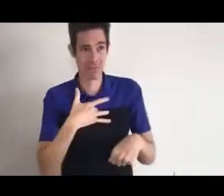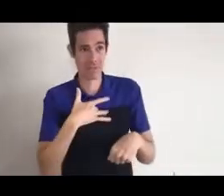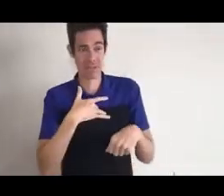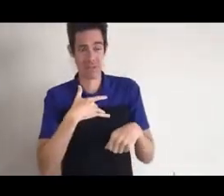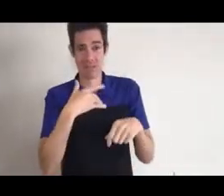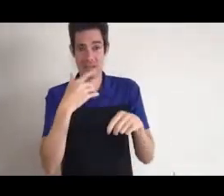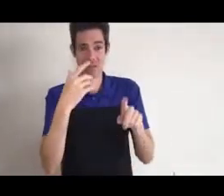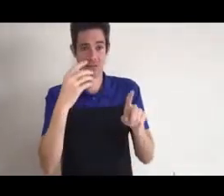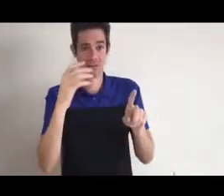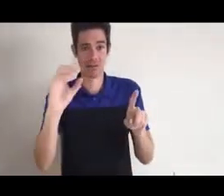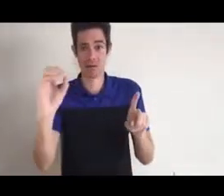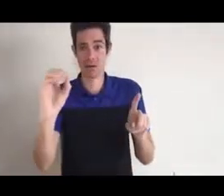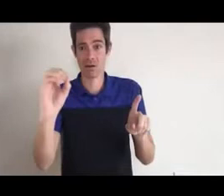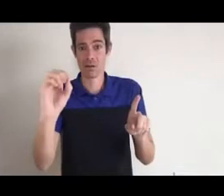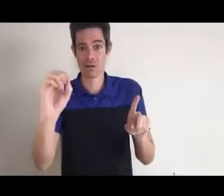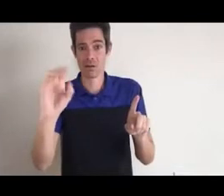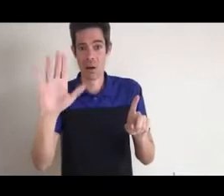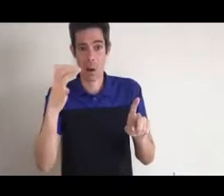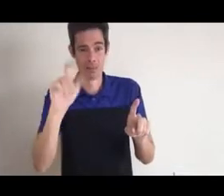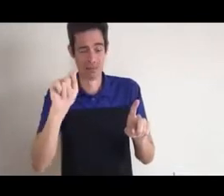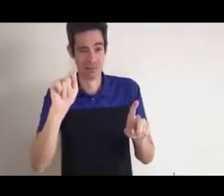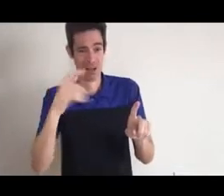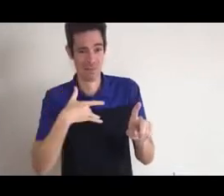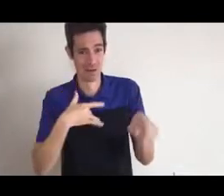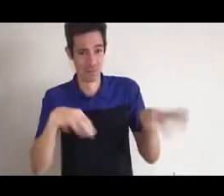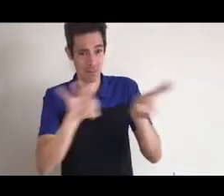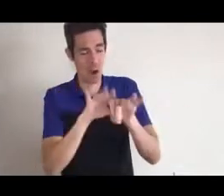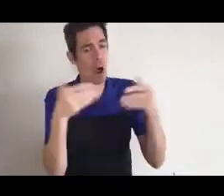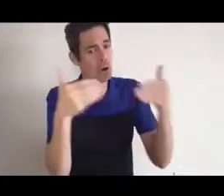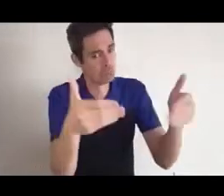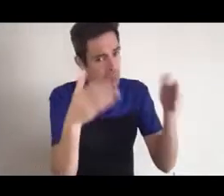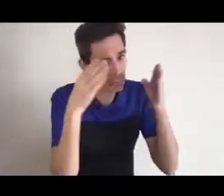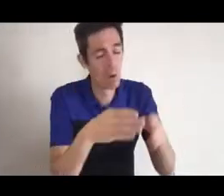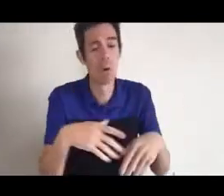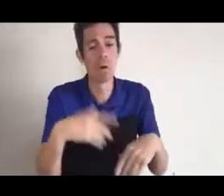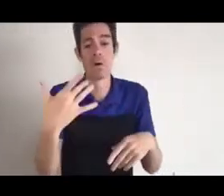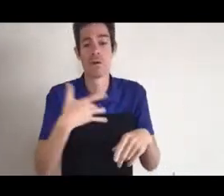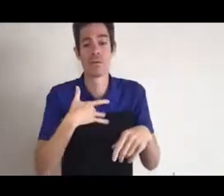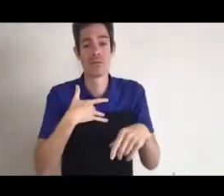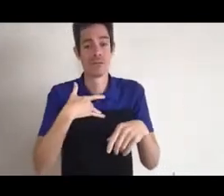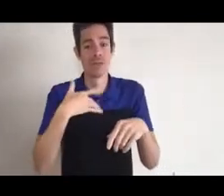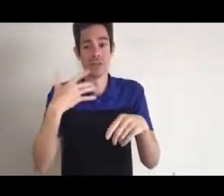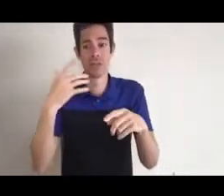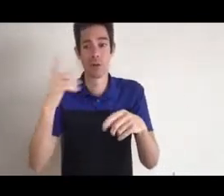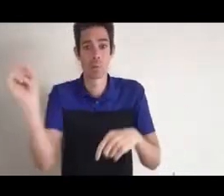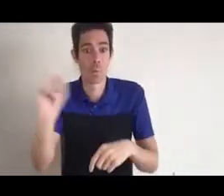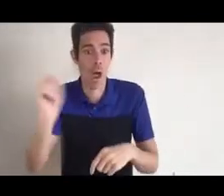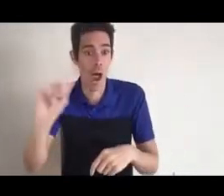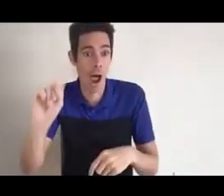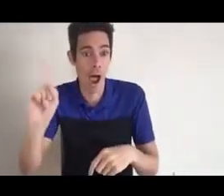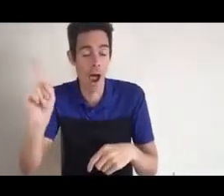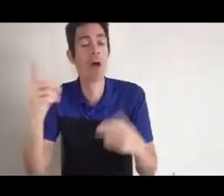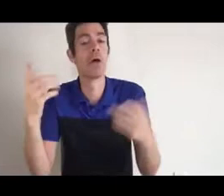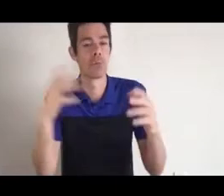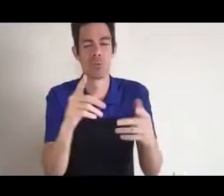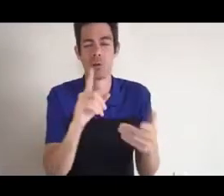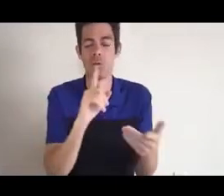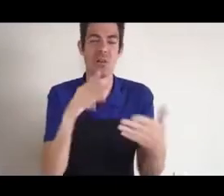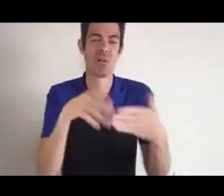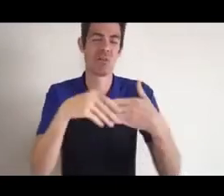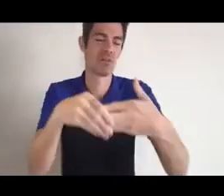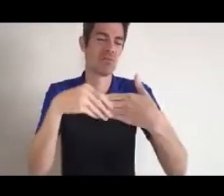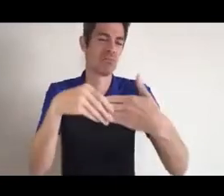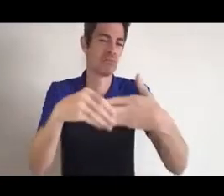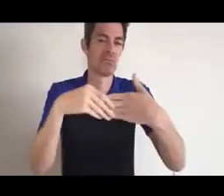think time is important, then start with time. If you feel that the object is most important, focus on that. If you feel